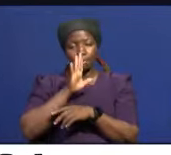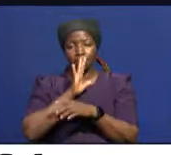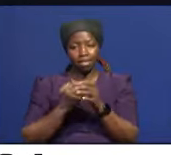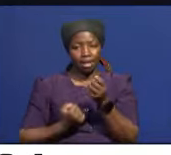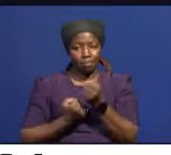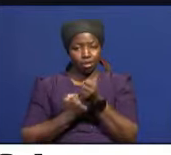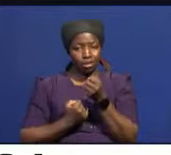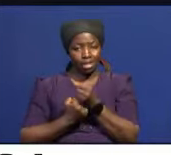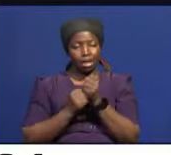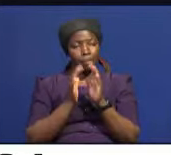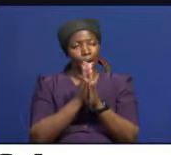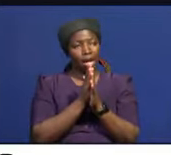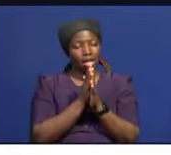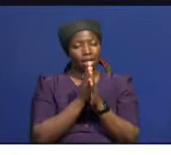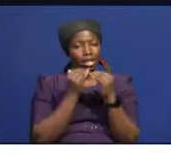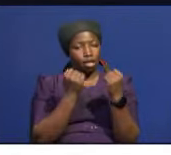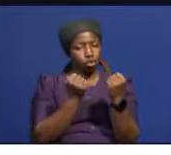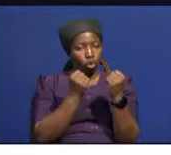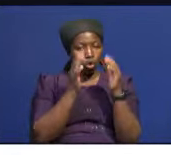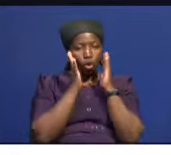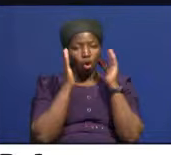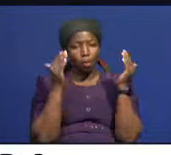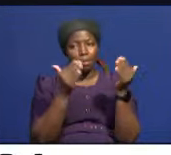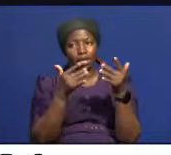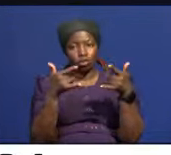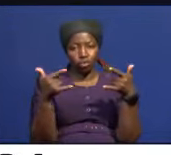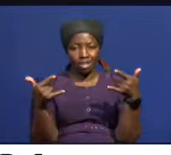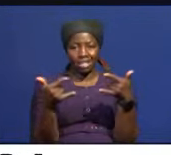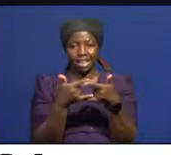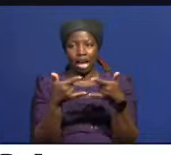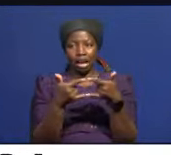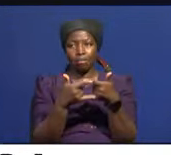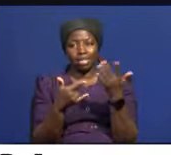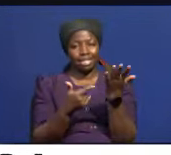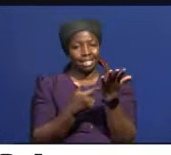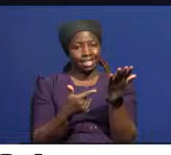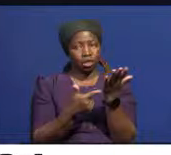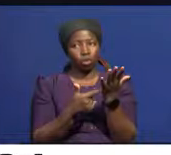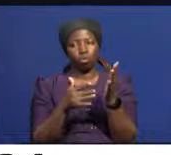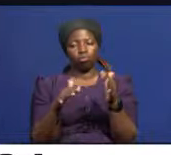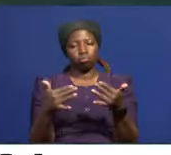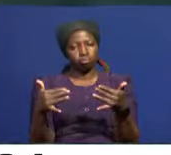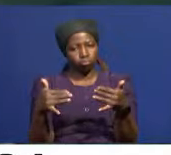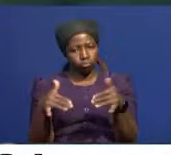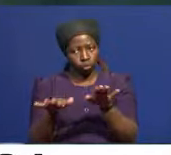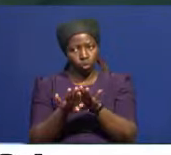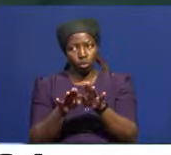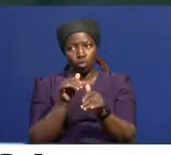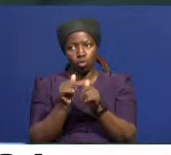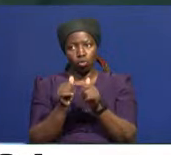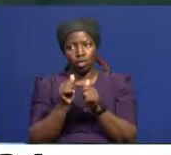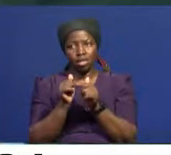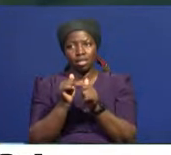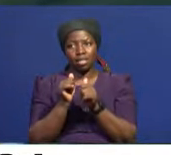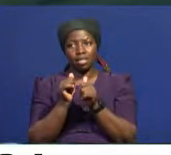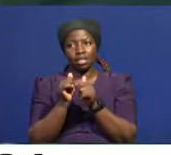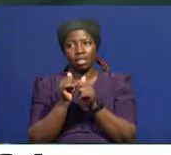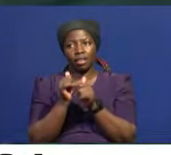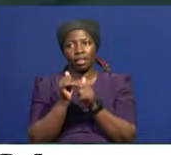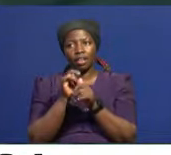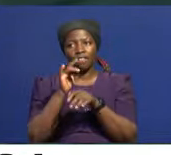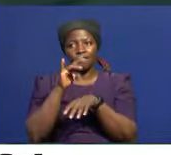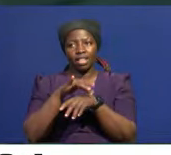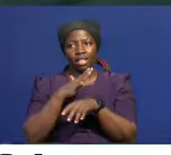a strong commitment to bridge the huge digital divide which undermines our continent's